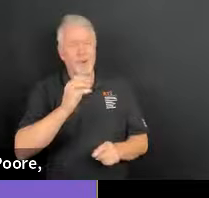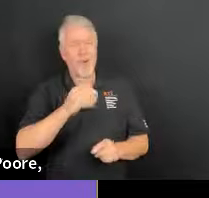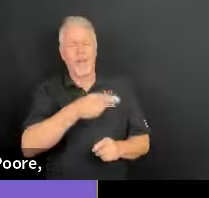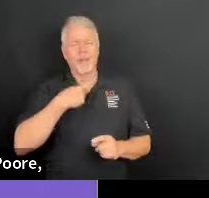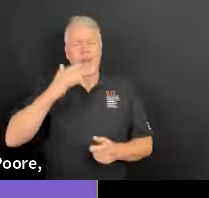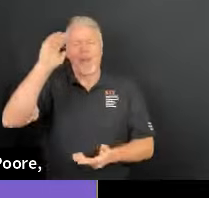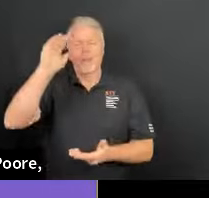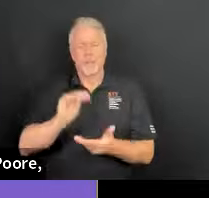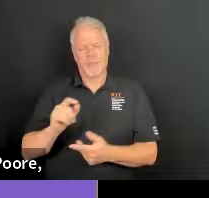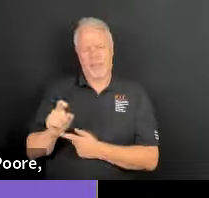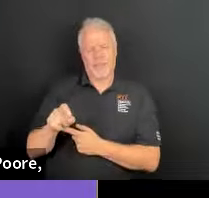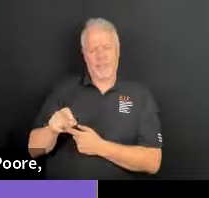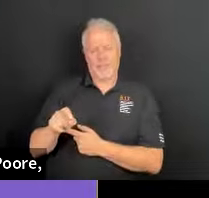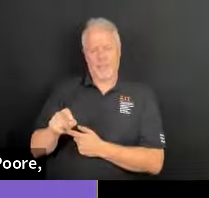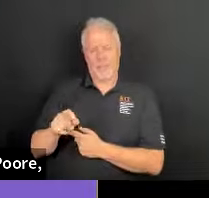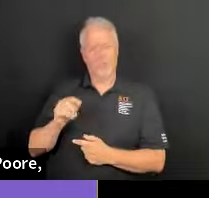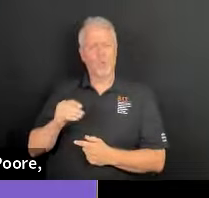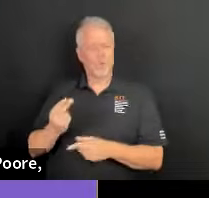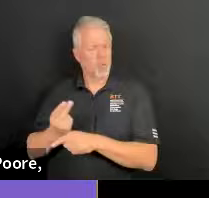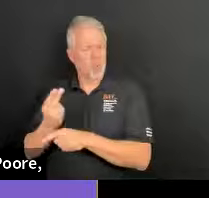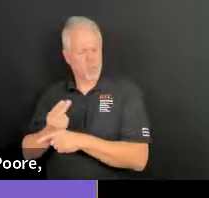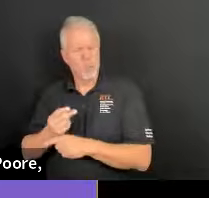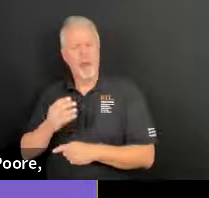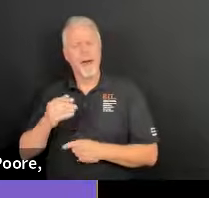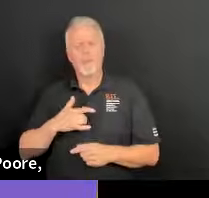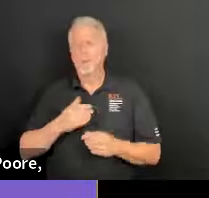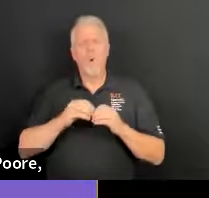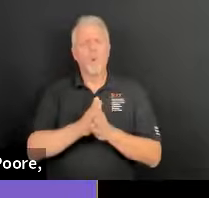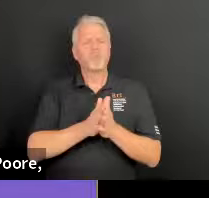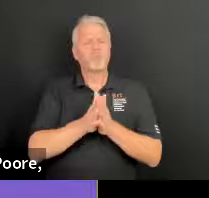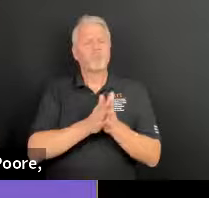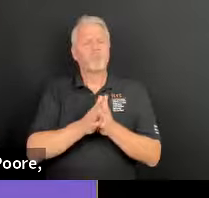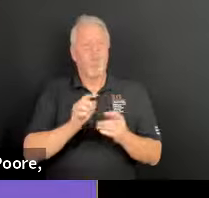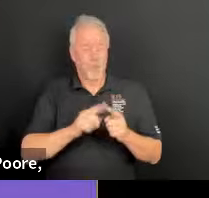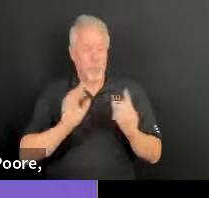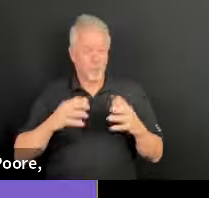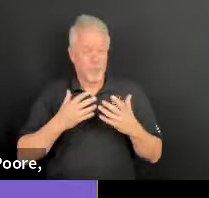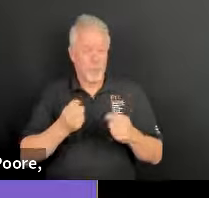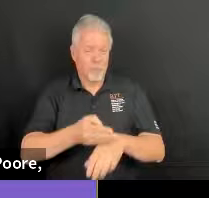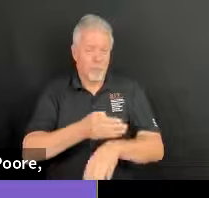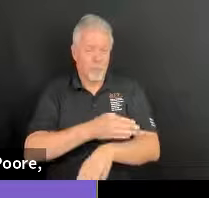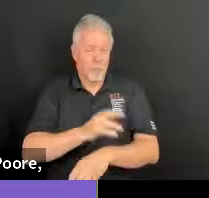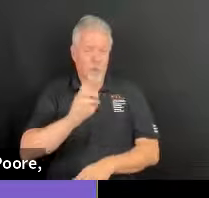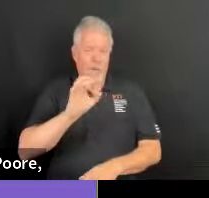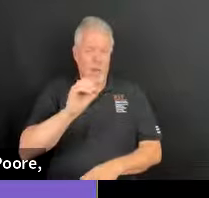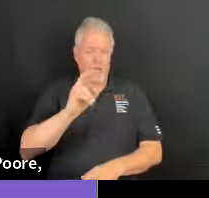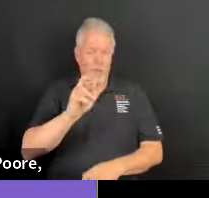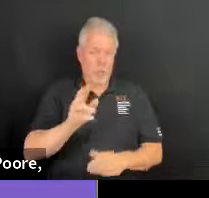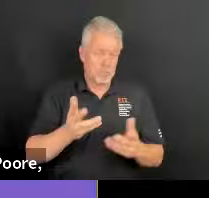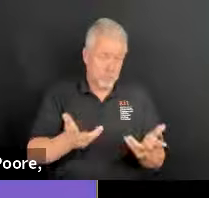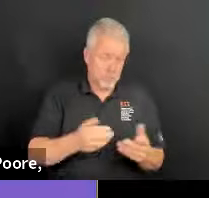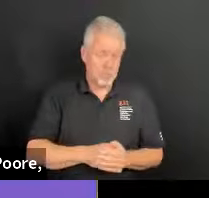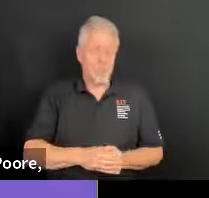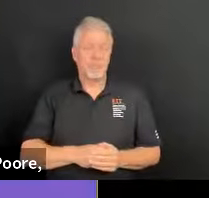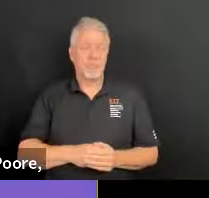better about themselves so that they have less of a need to use, that they feel more